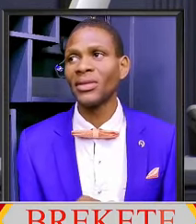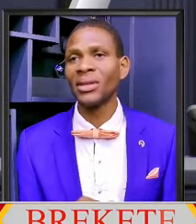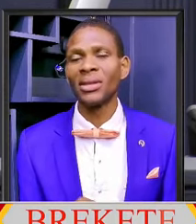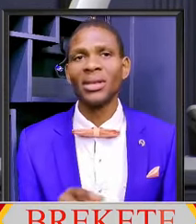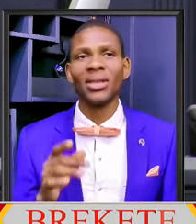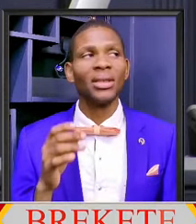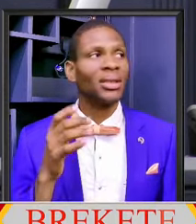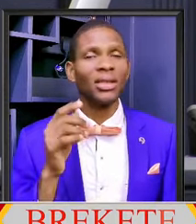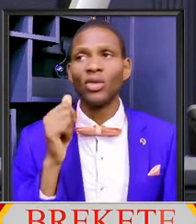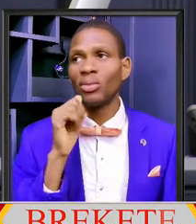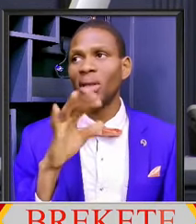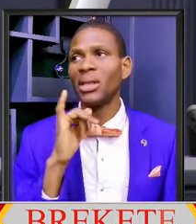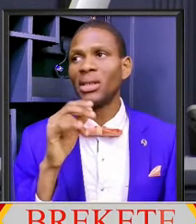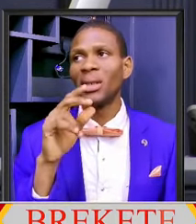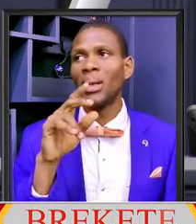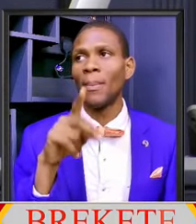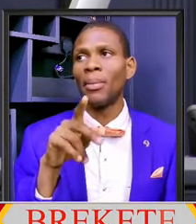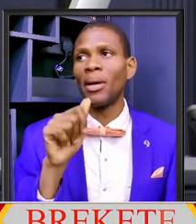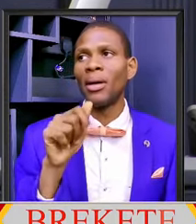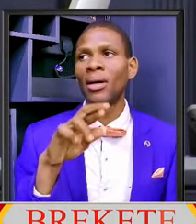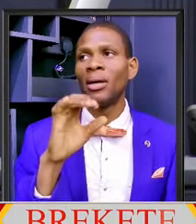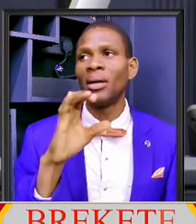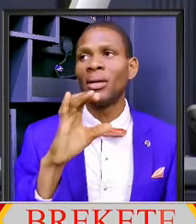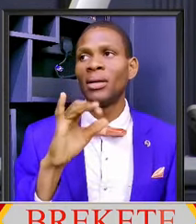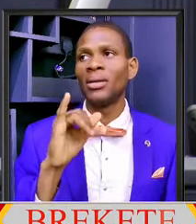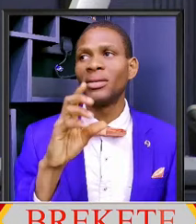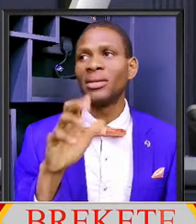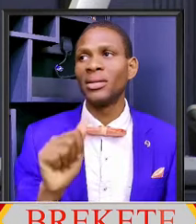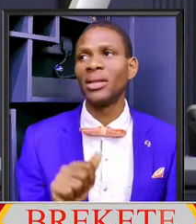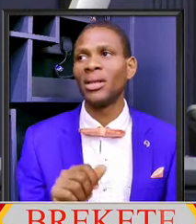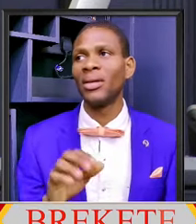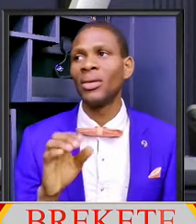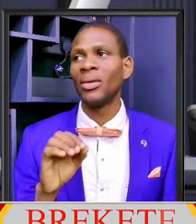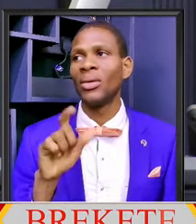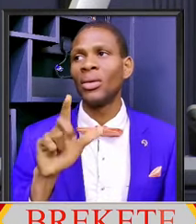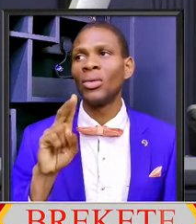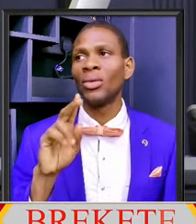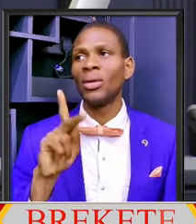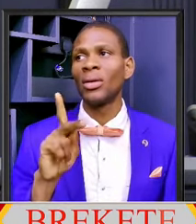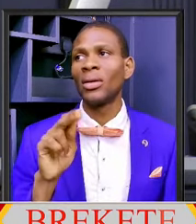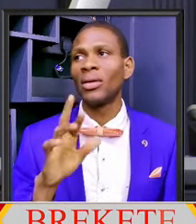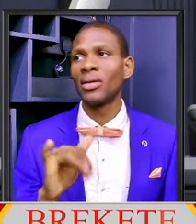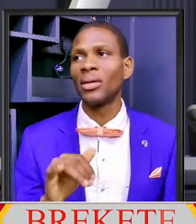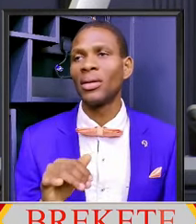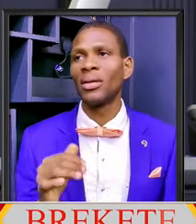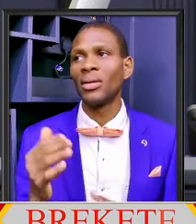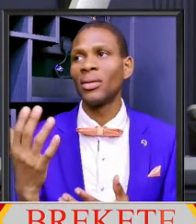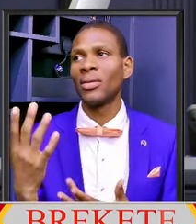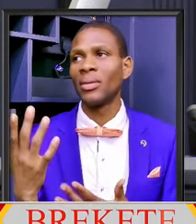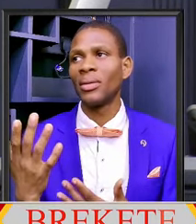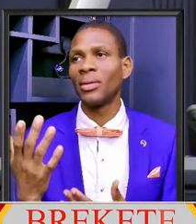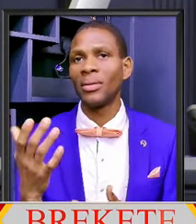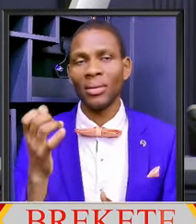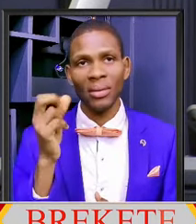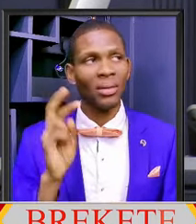Her name is Patricia Orukari, sir. Patricia Orukari? Yes. Just hold on, sir.